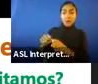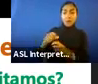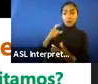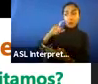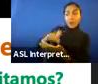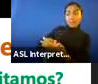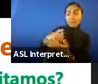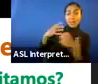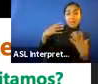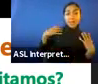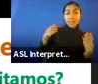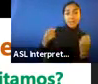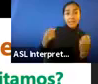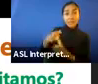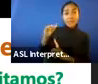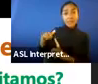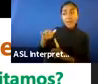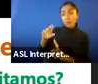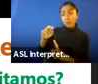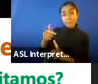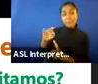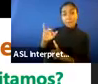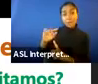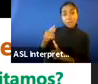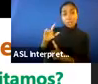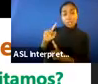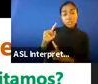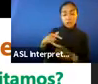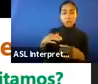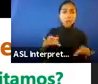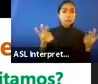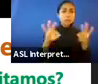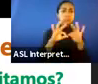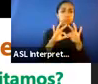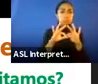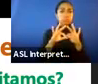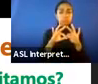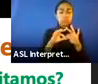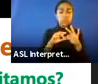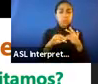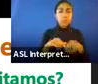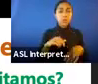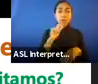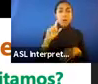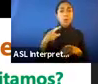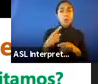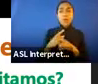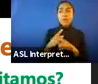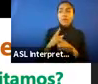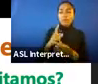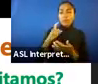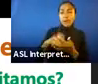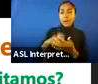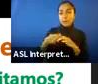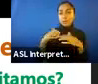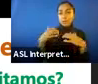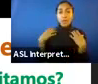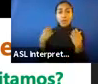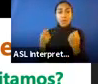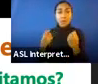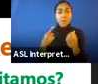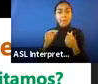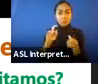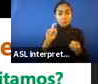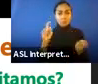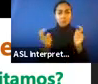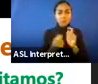about amending past harms, but it's about reorganizing the very nature of our economy so as to create new relationships